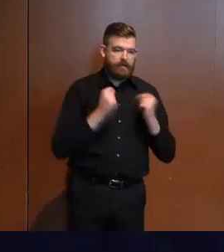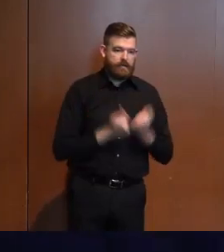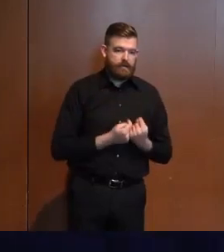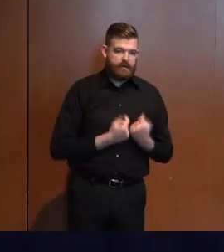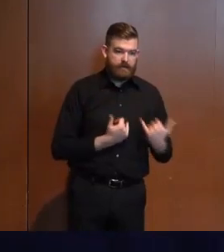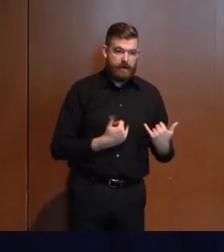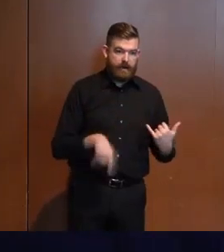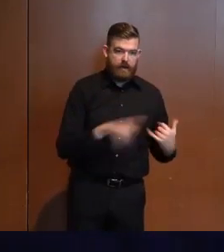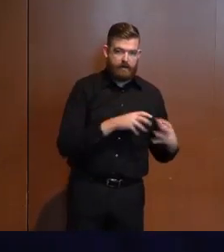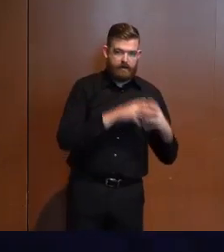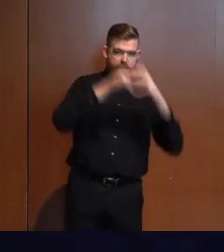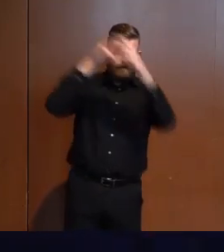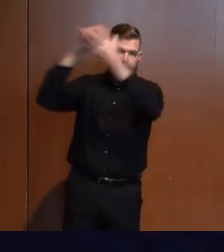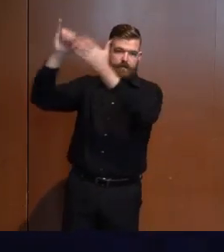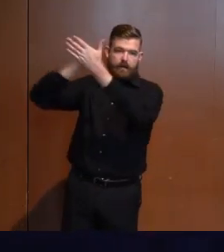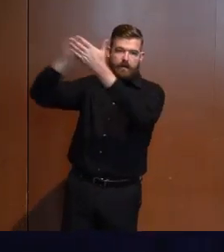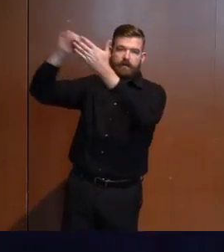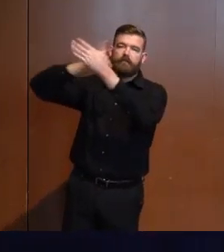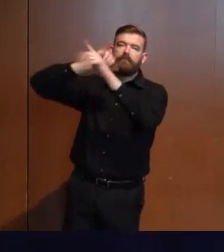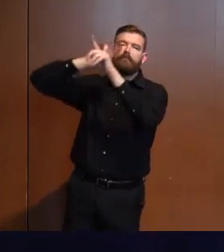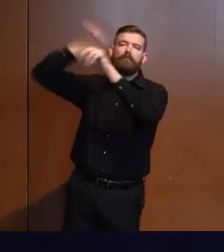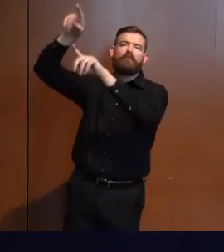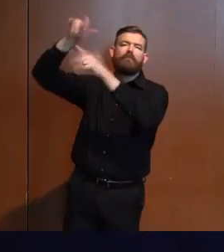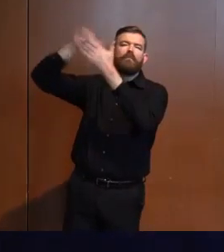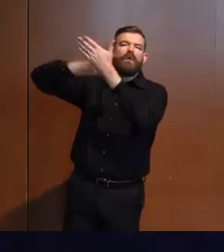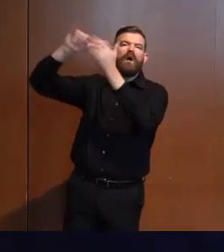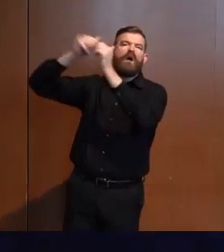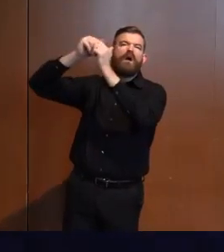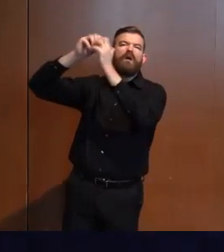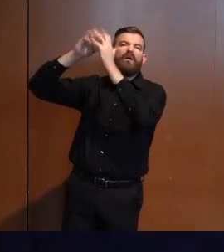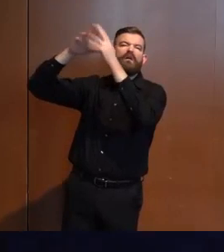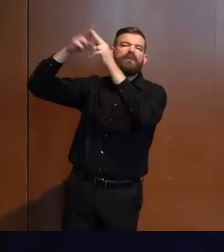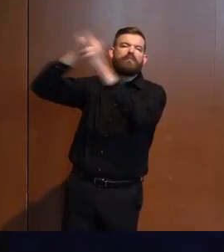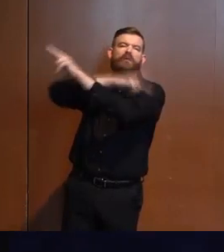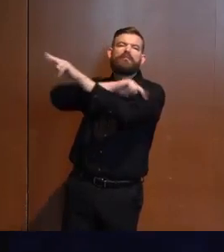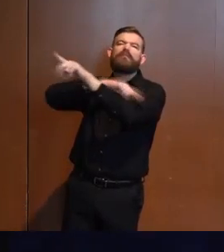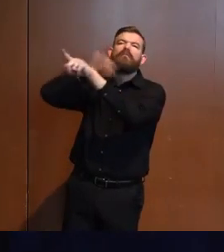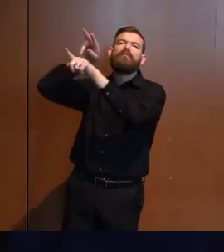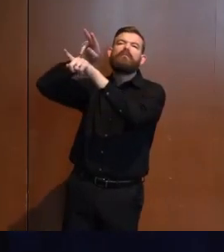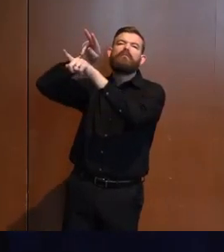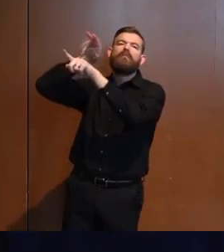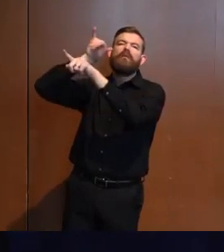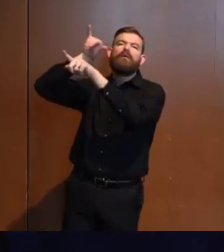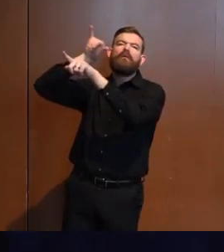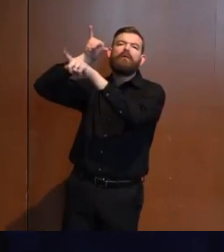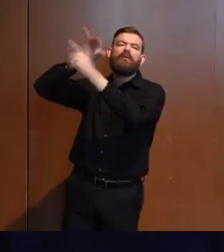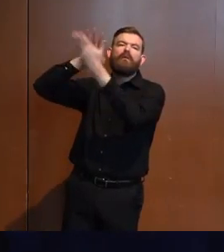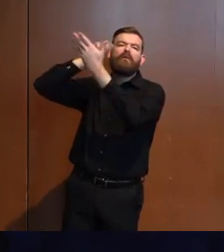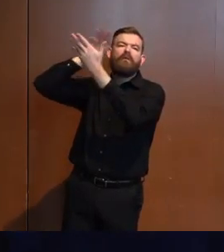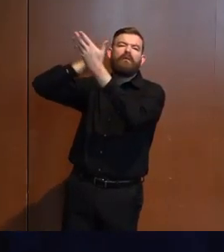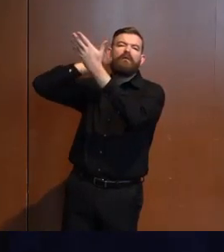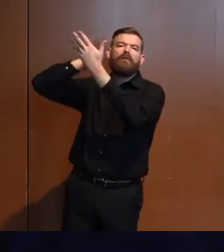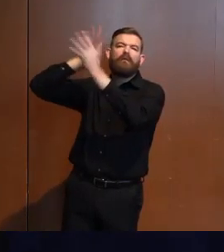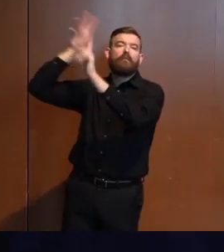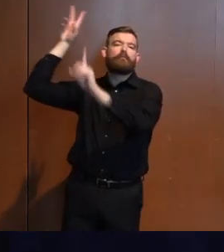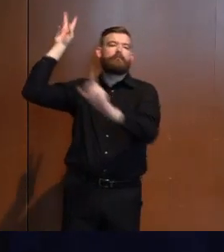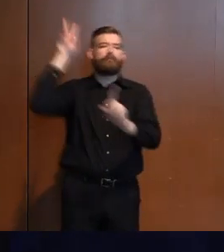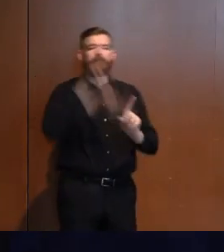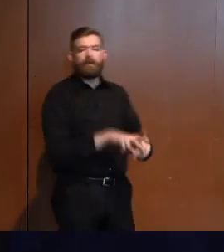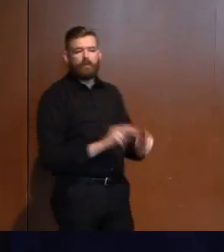to make sure that when we hit the ground running on the first one that we, you know, that we meet the timeline and the goals that we set for